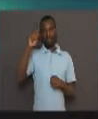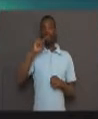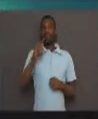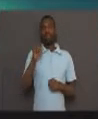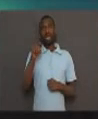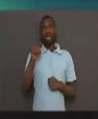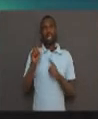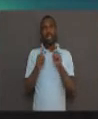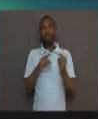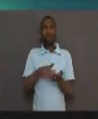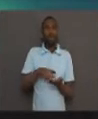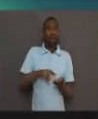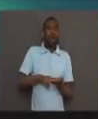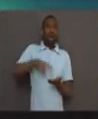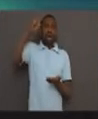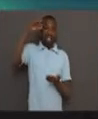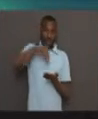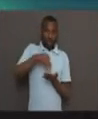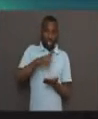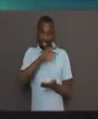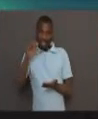frequency, high energy,